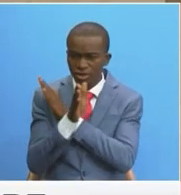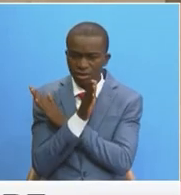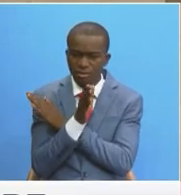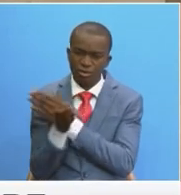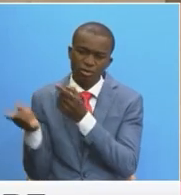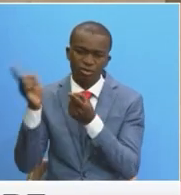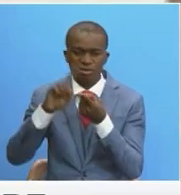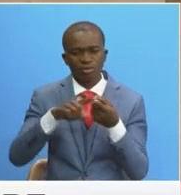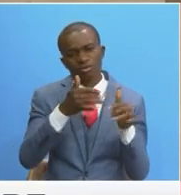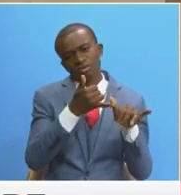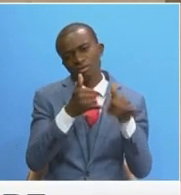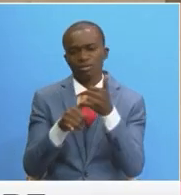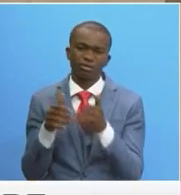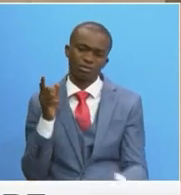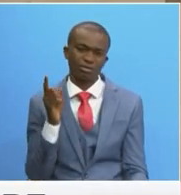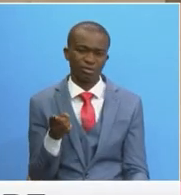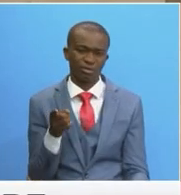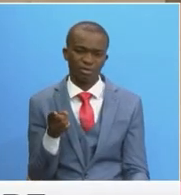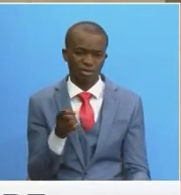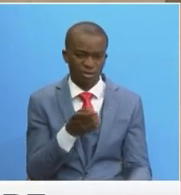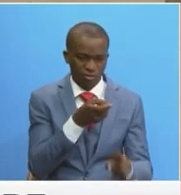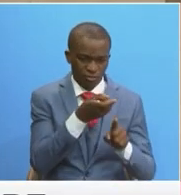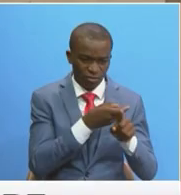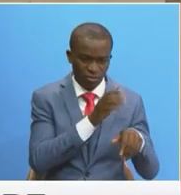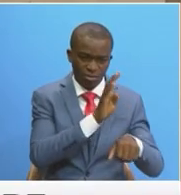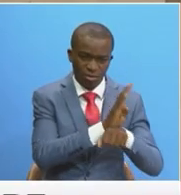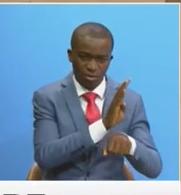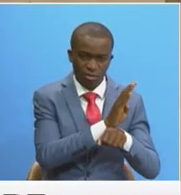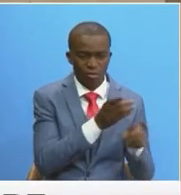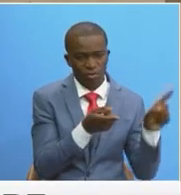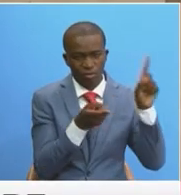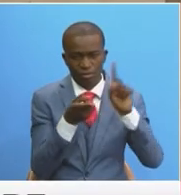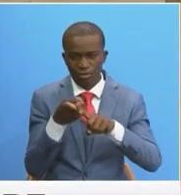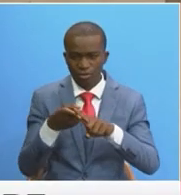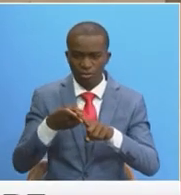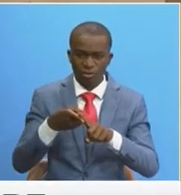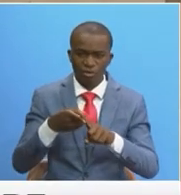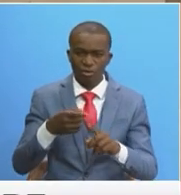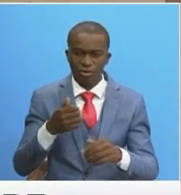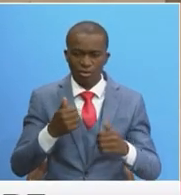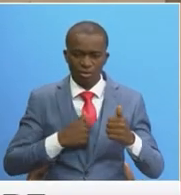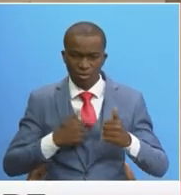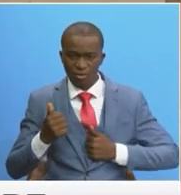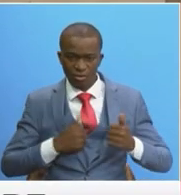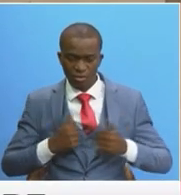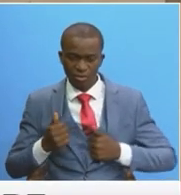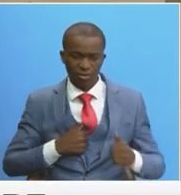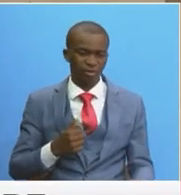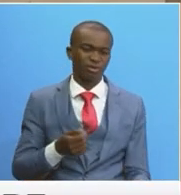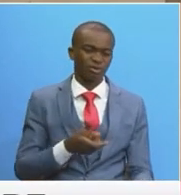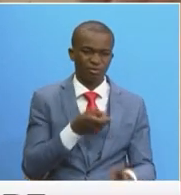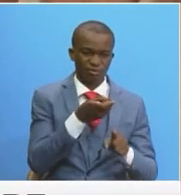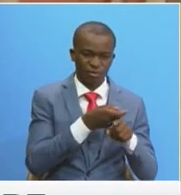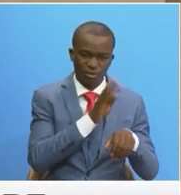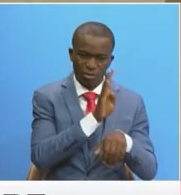Africa, from Burundi to Angola, from Burundi